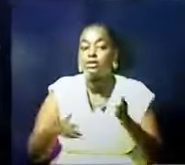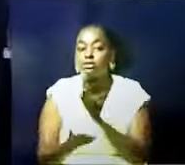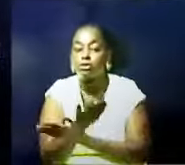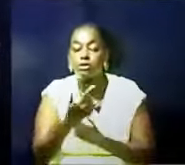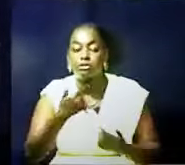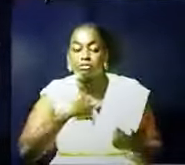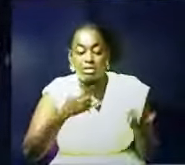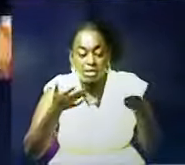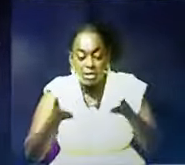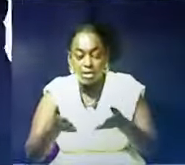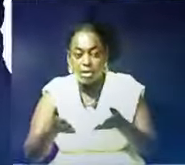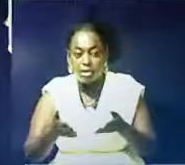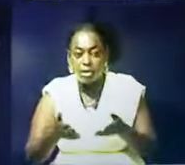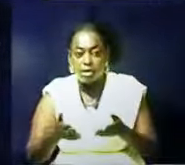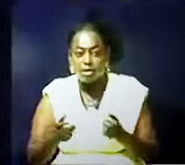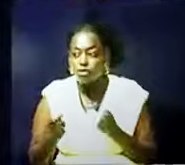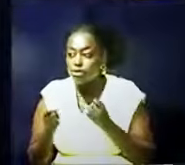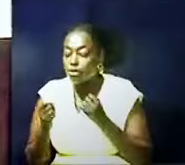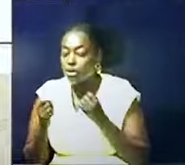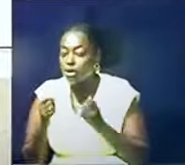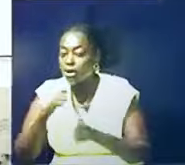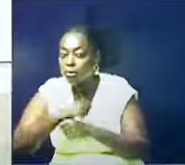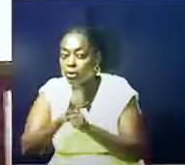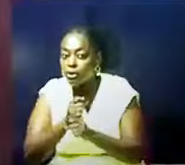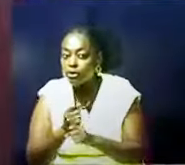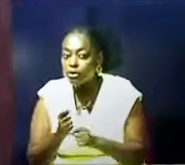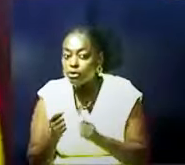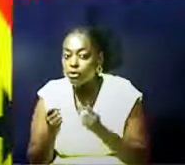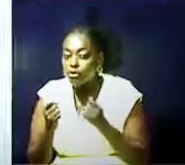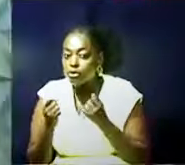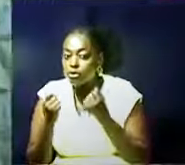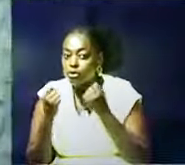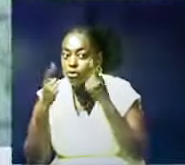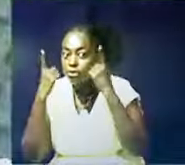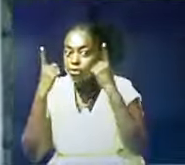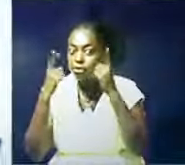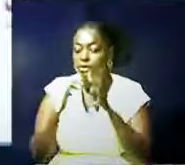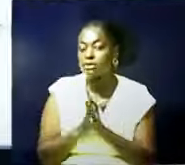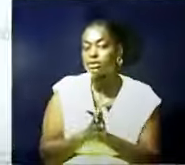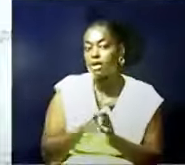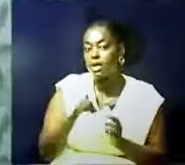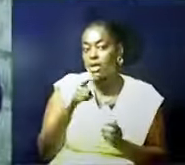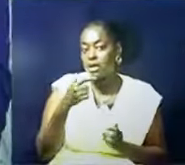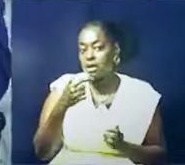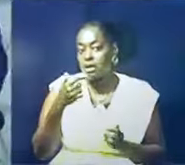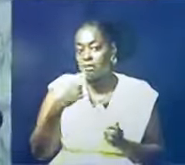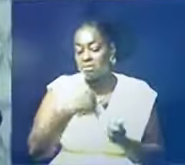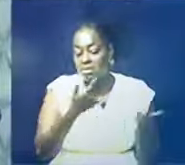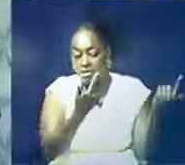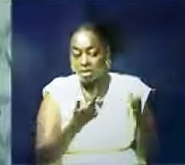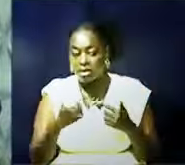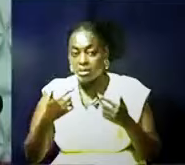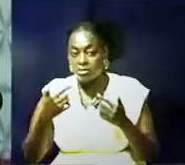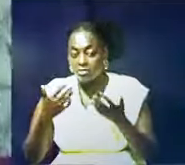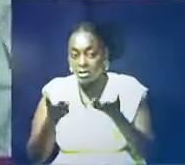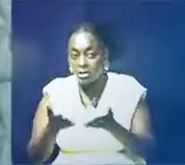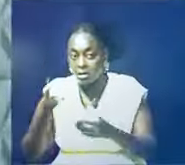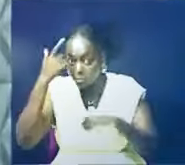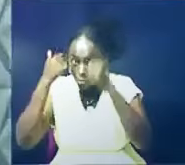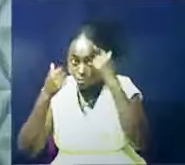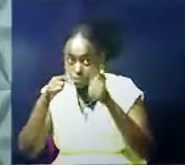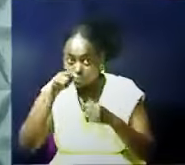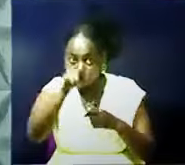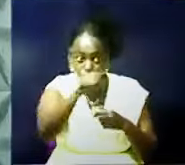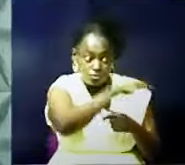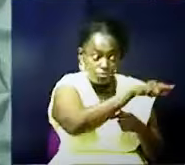And no pay me babe nyanemo. I came because of you. Muntina me bae. Because of the possessing the nation's